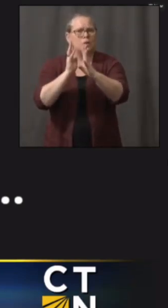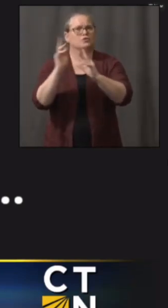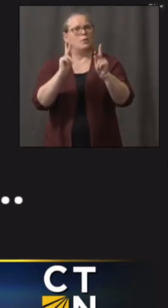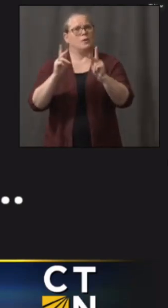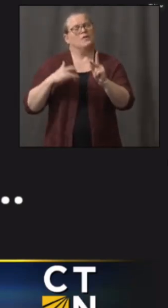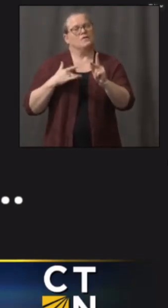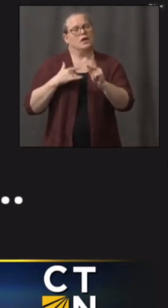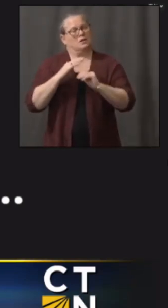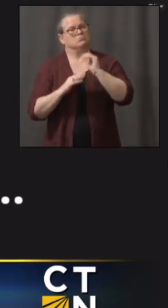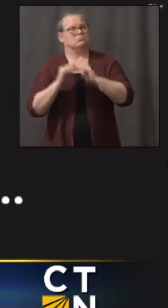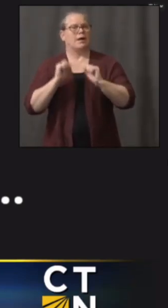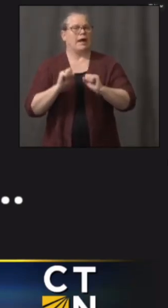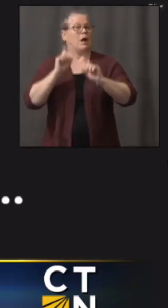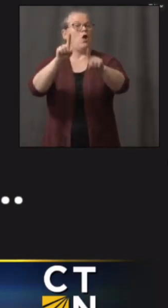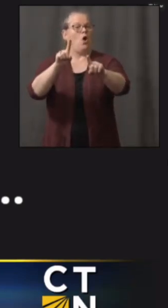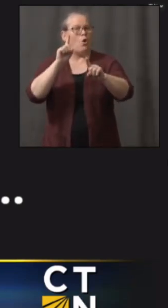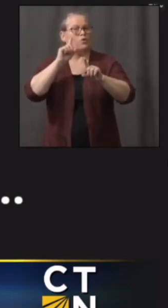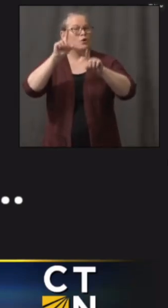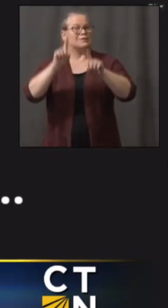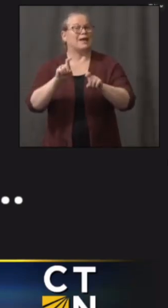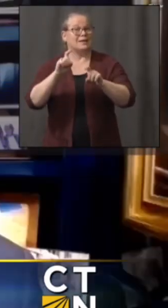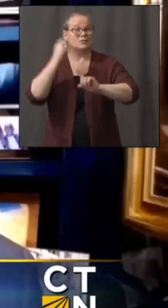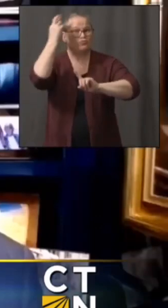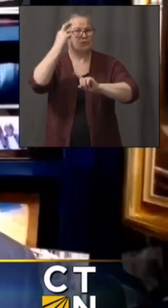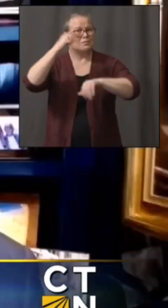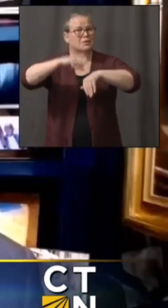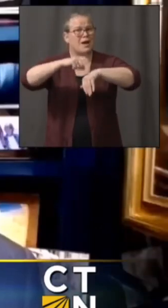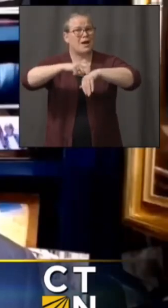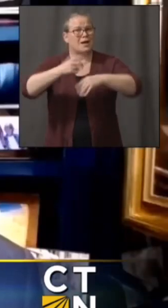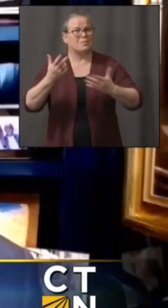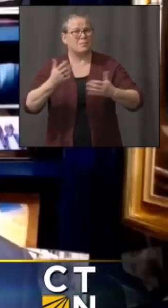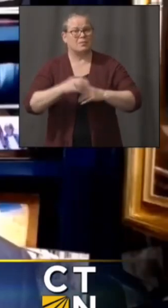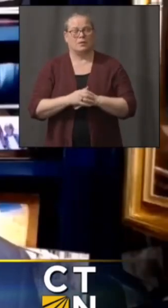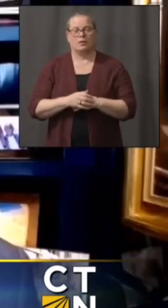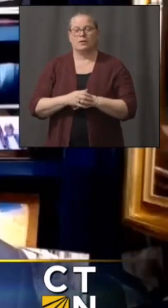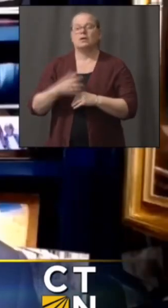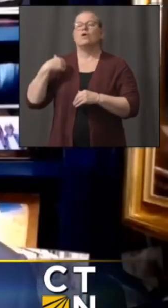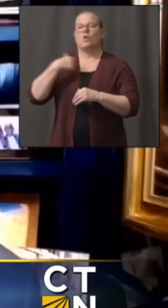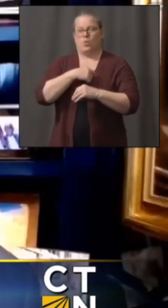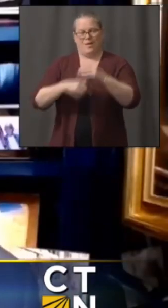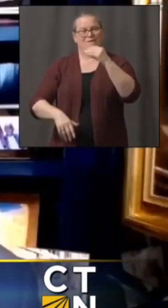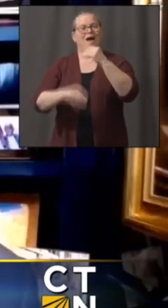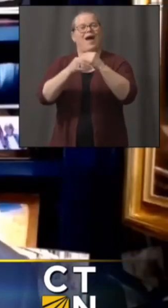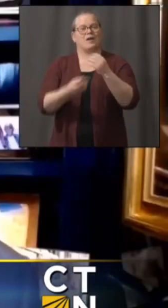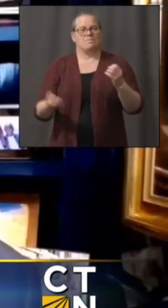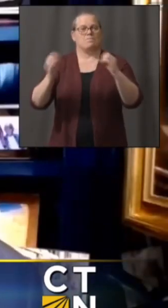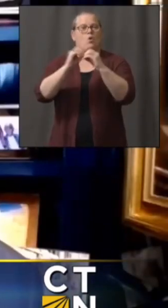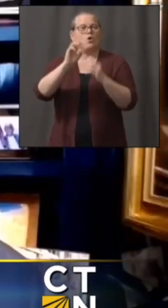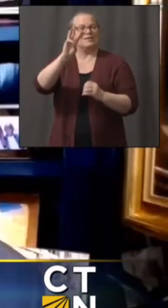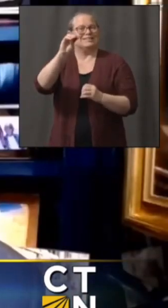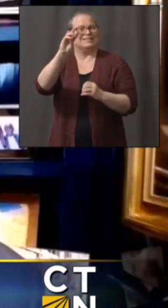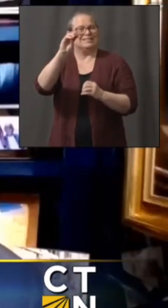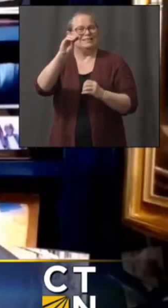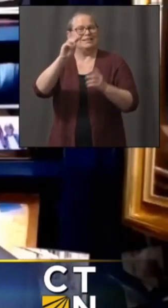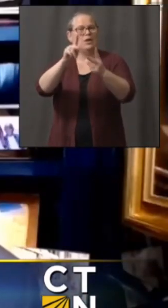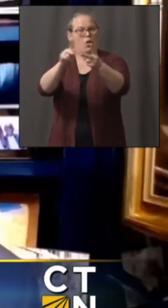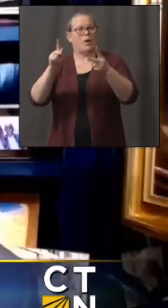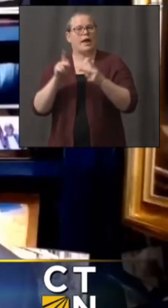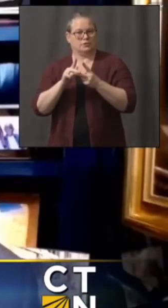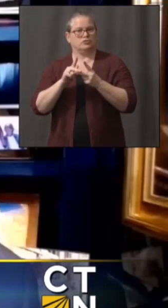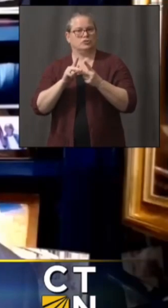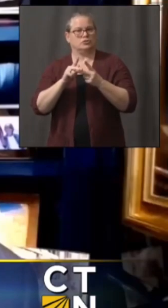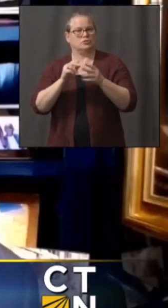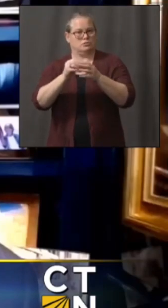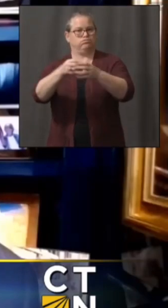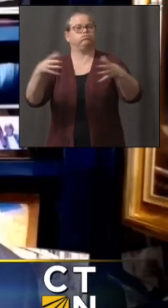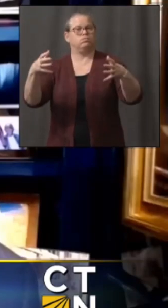in a reasonable amount of time? Well, again, we've added 60 locations. We're doing, 20 times more testing than we